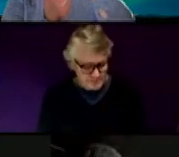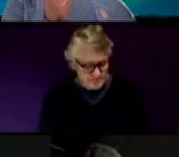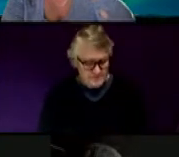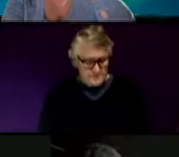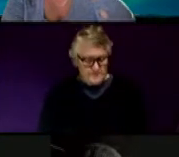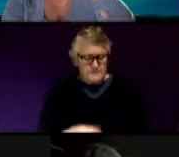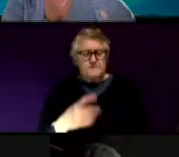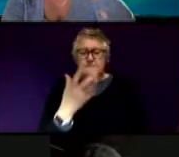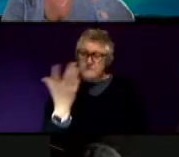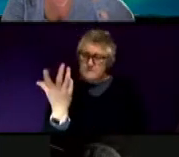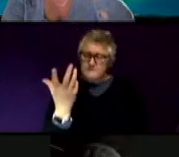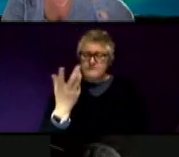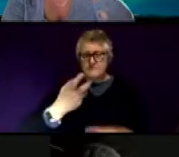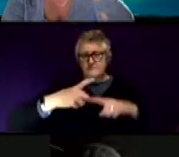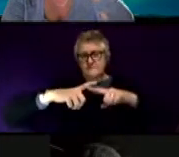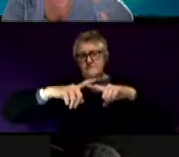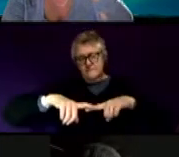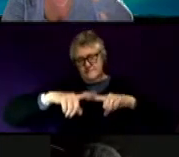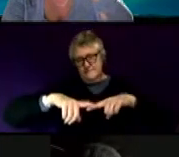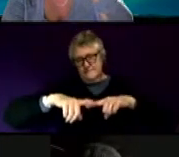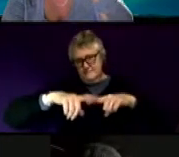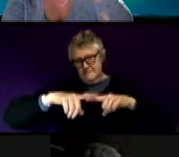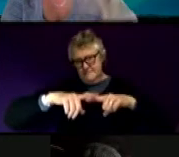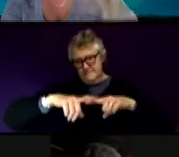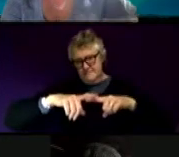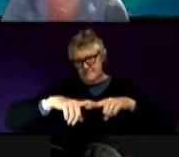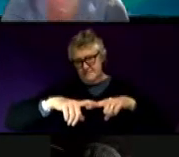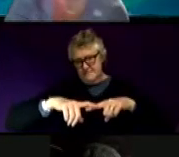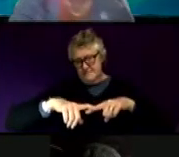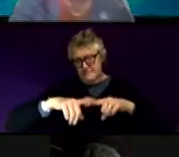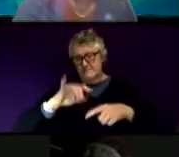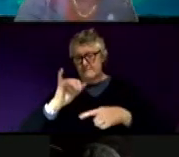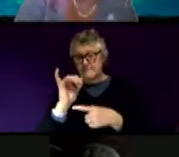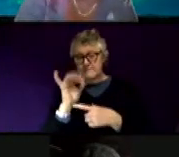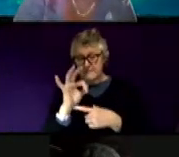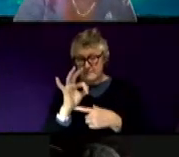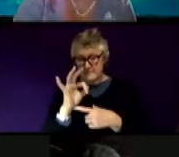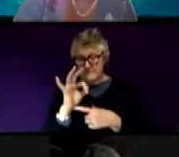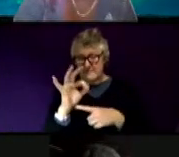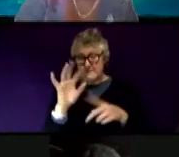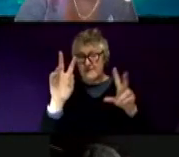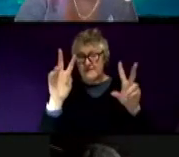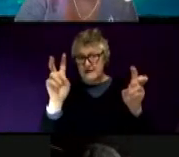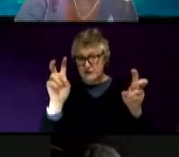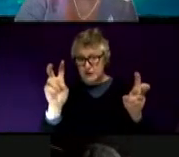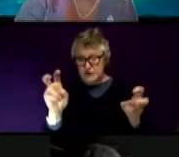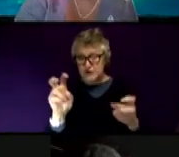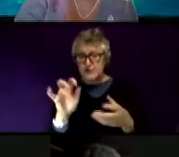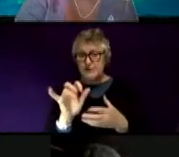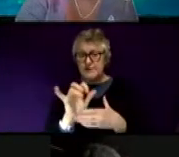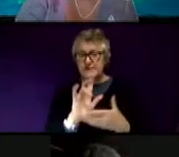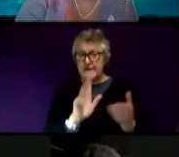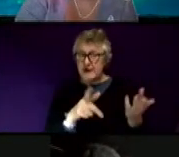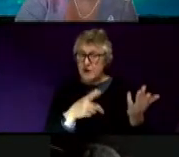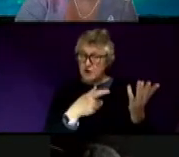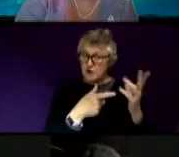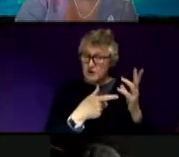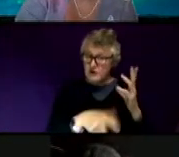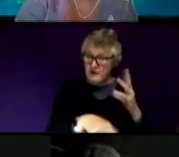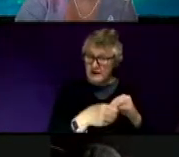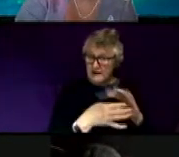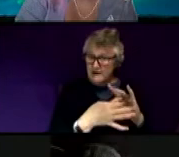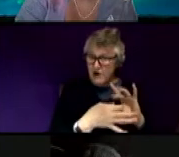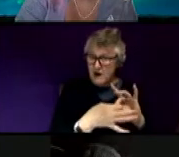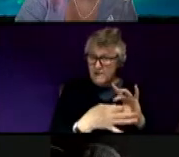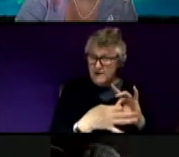That depends on whether the issue that they are commenting on and want to